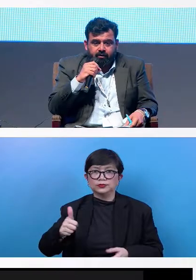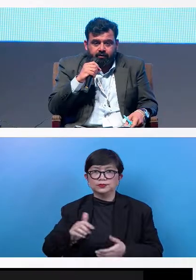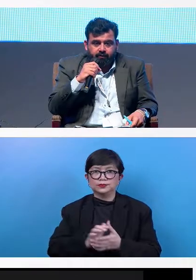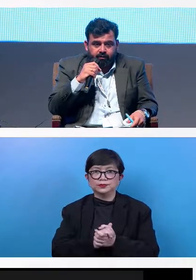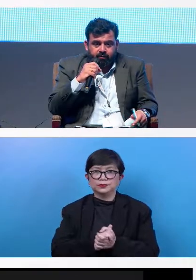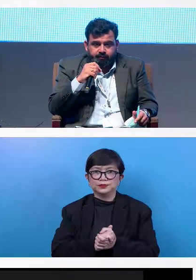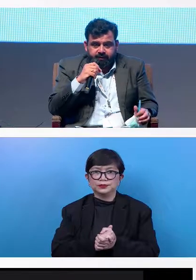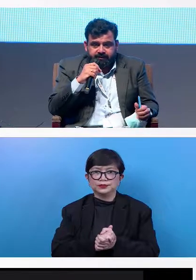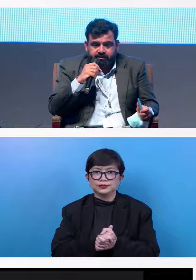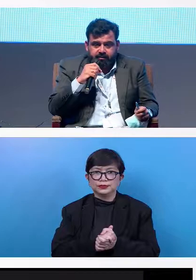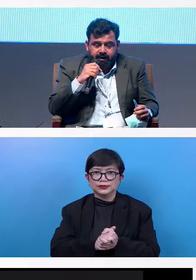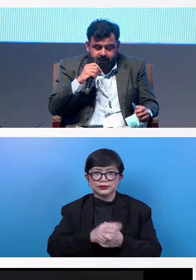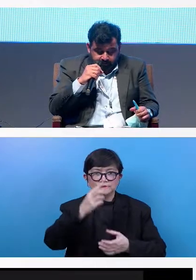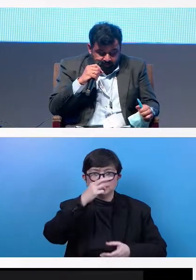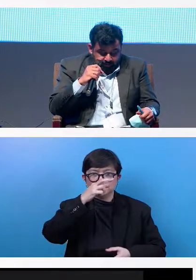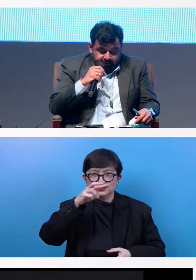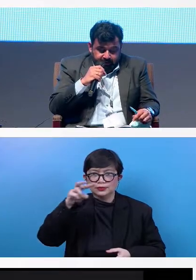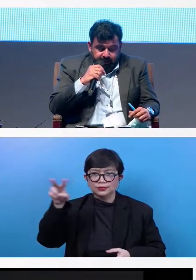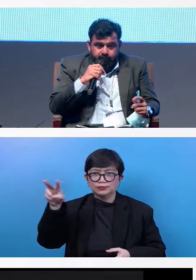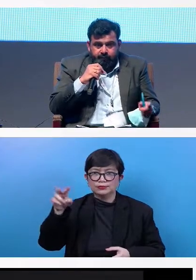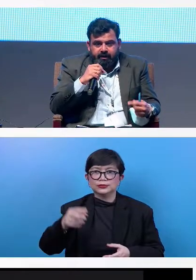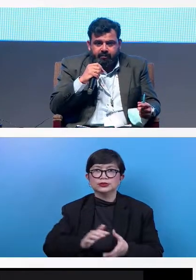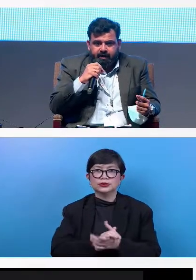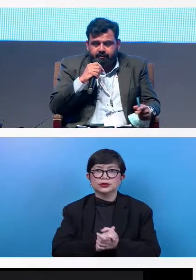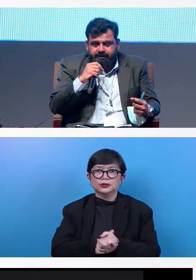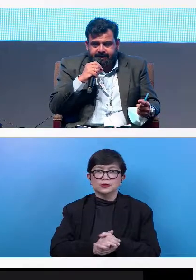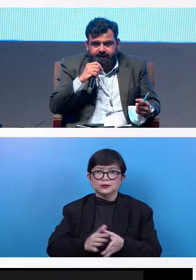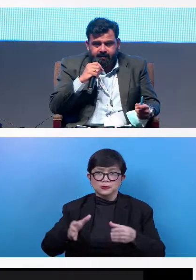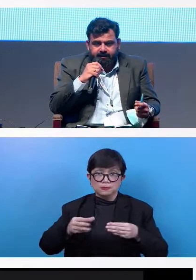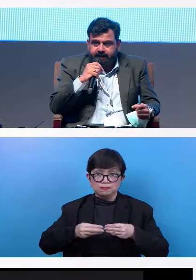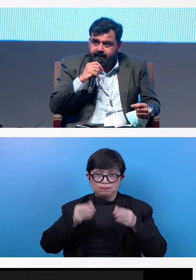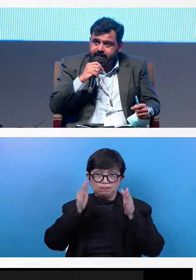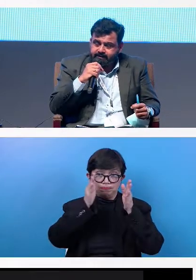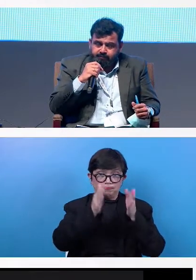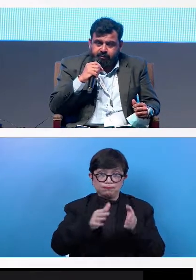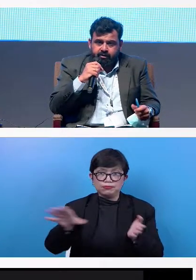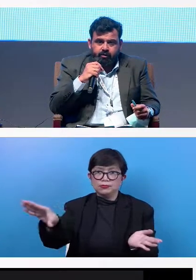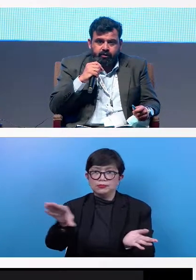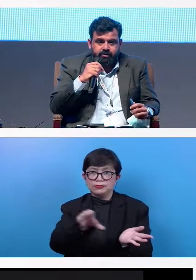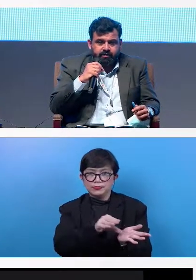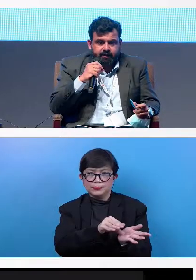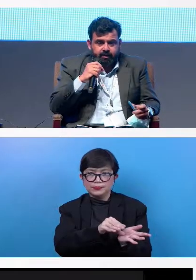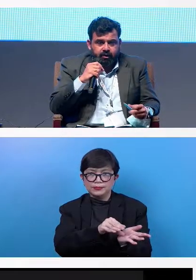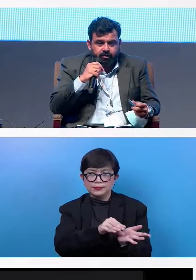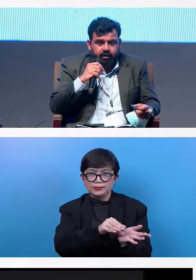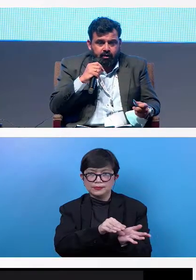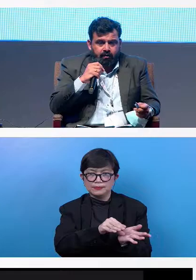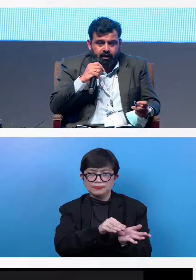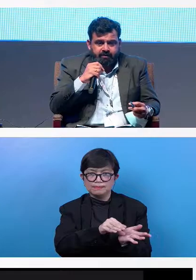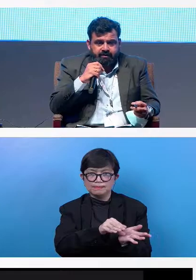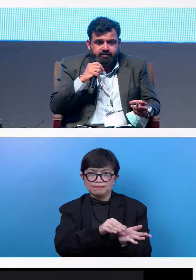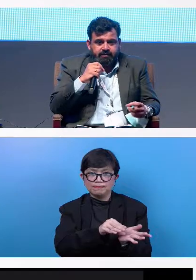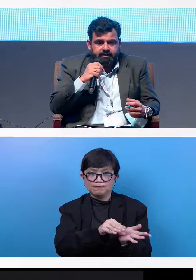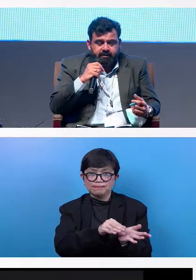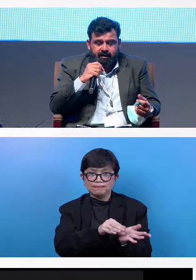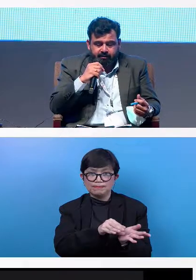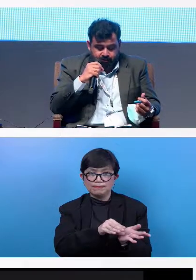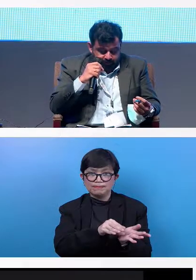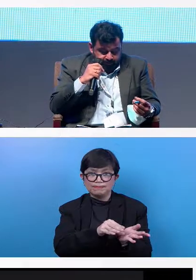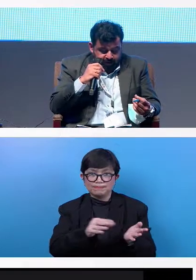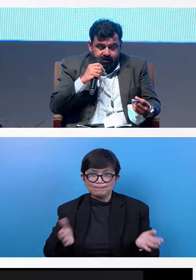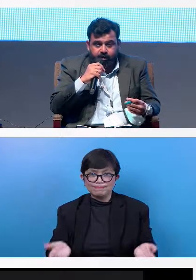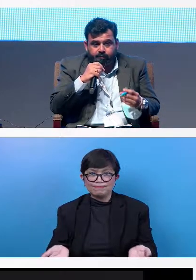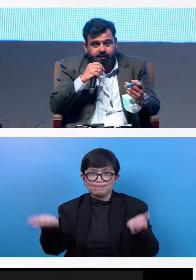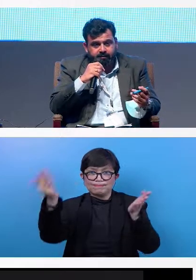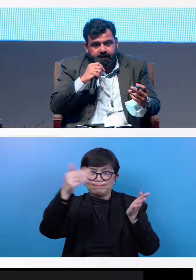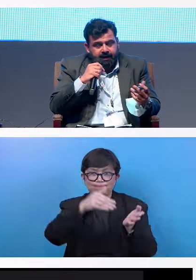sectors for decision making, right? We'll come back because I think there's some pertinent questions around and on how does this